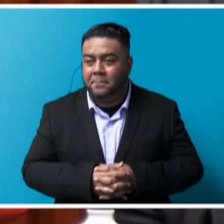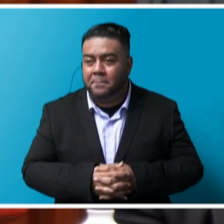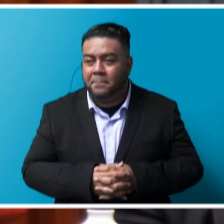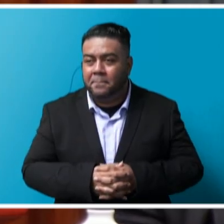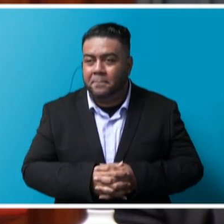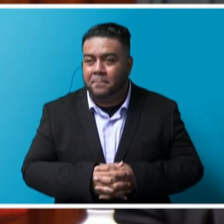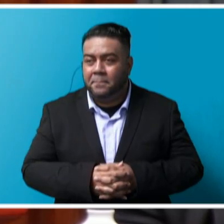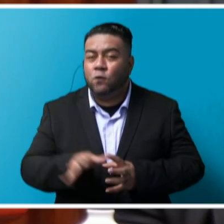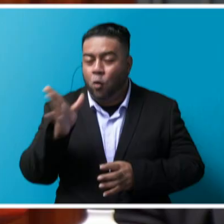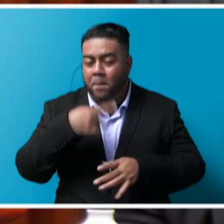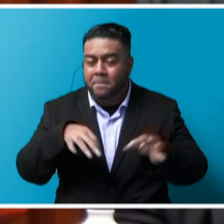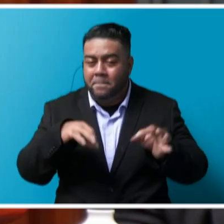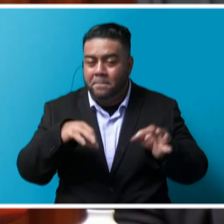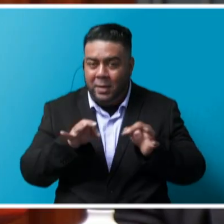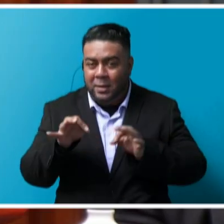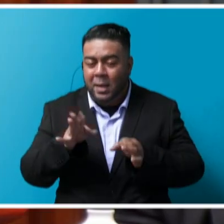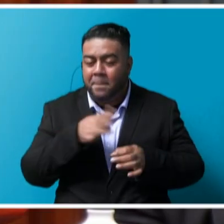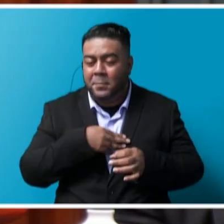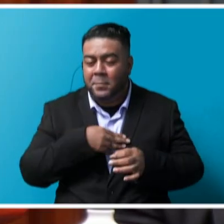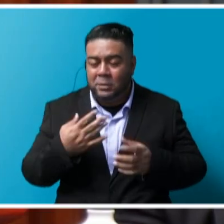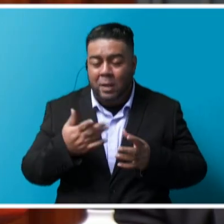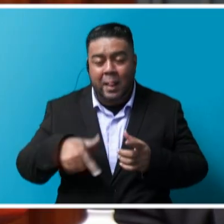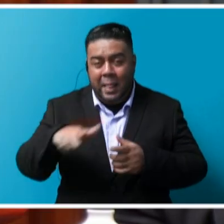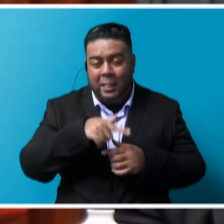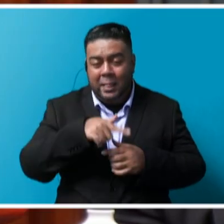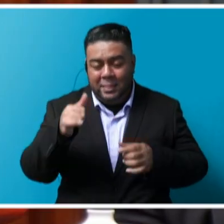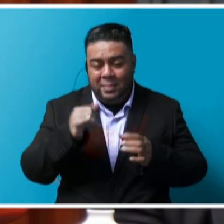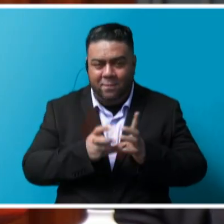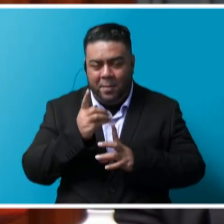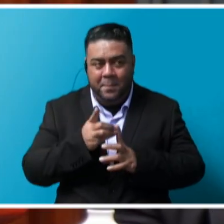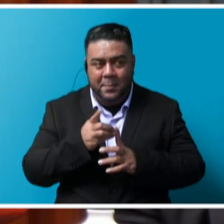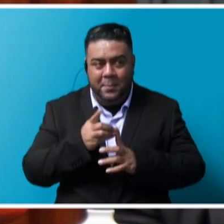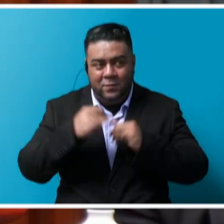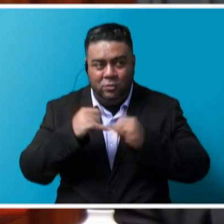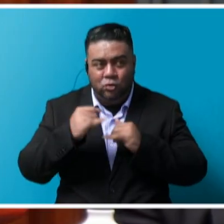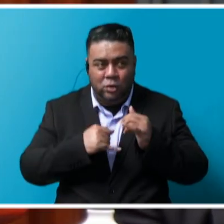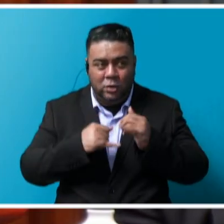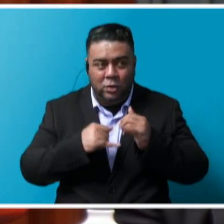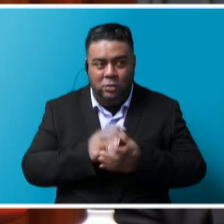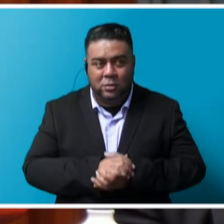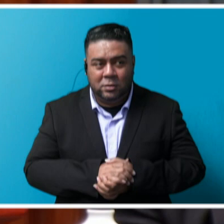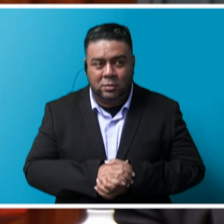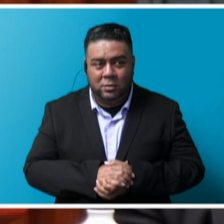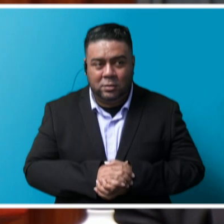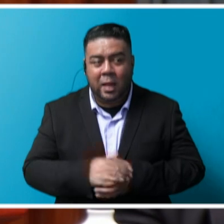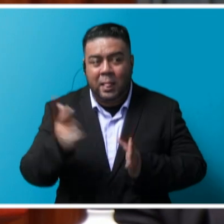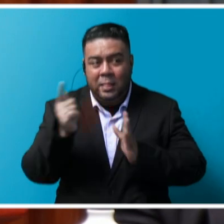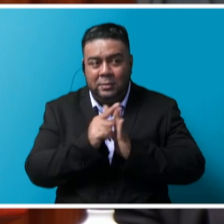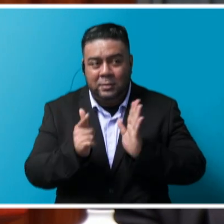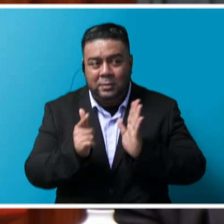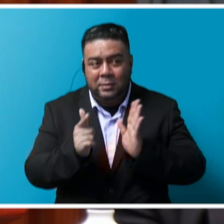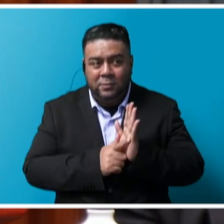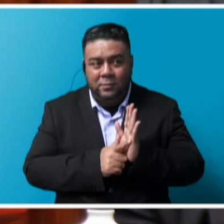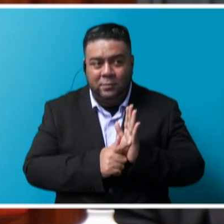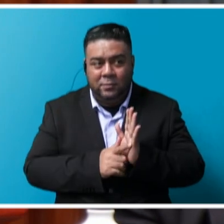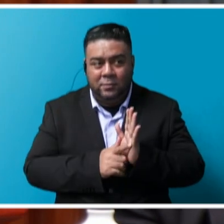planning, municipal governance, land development, infrastructure, and legislative reform, we're creating